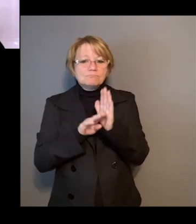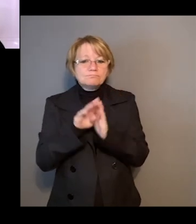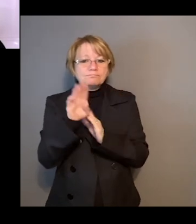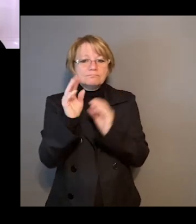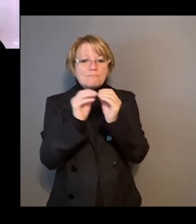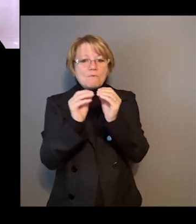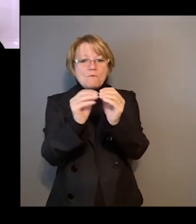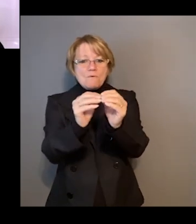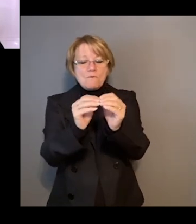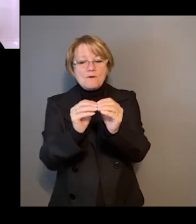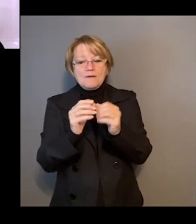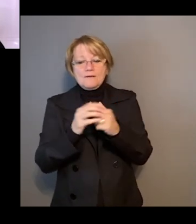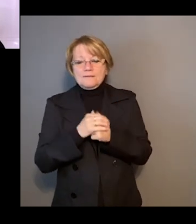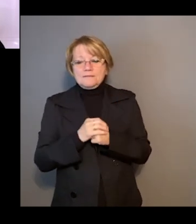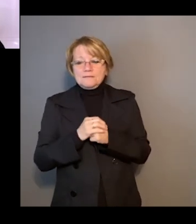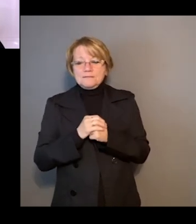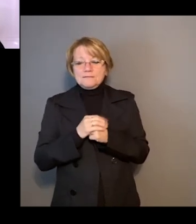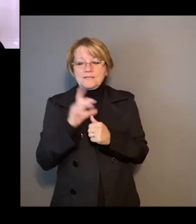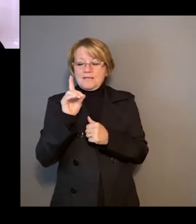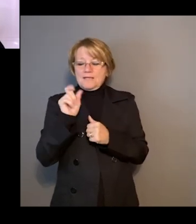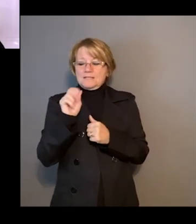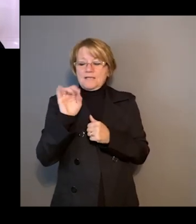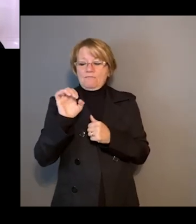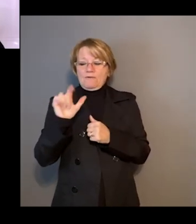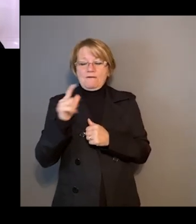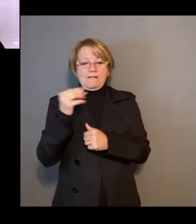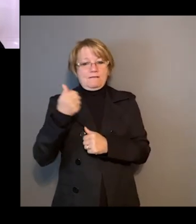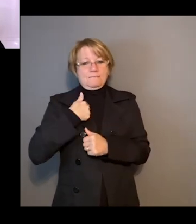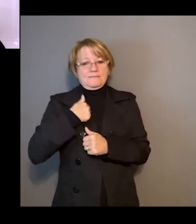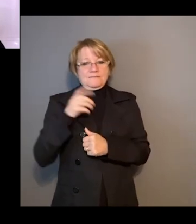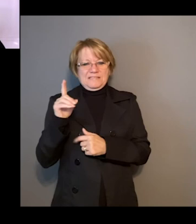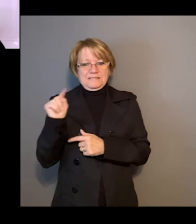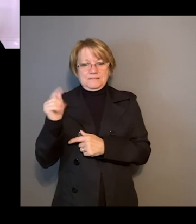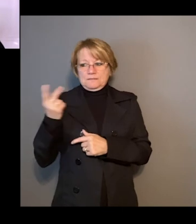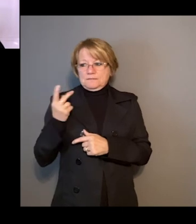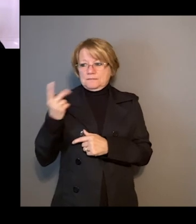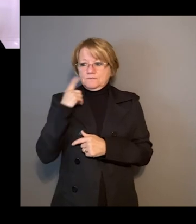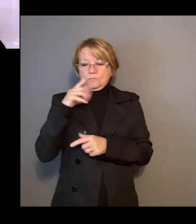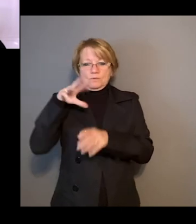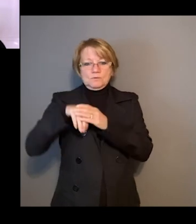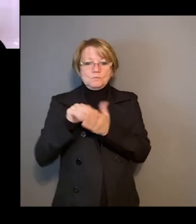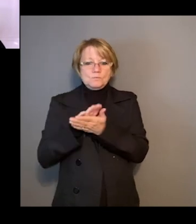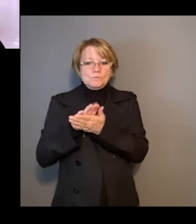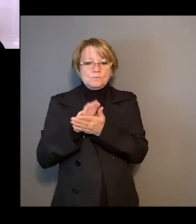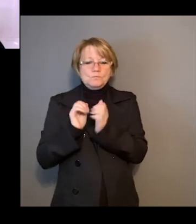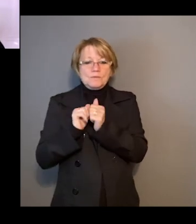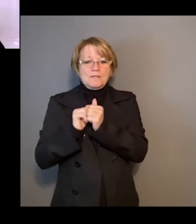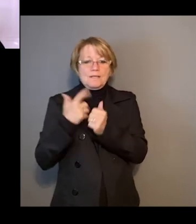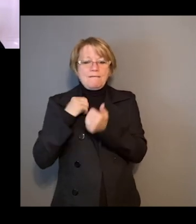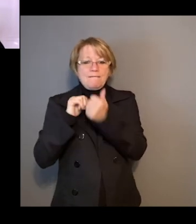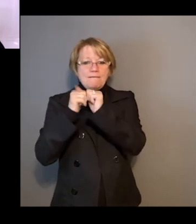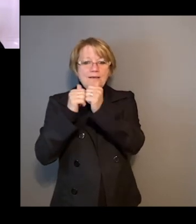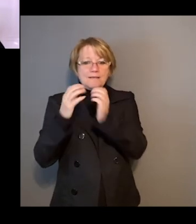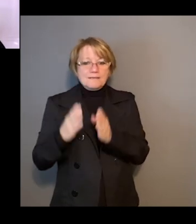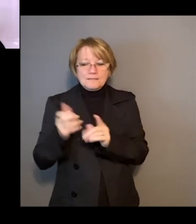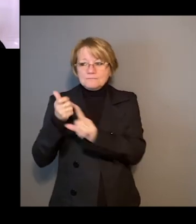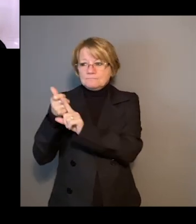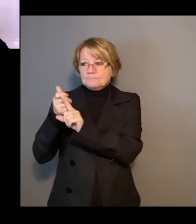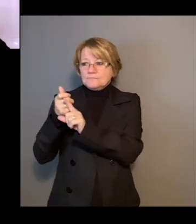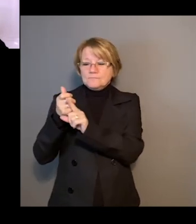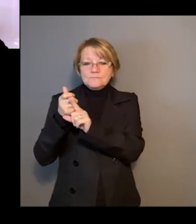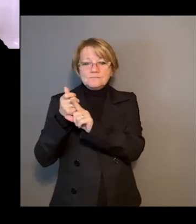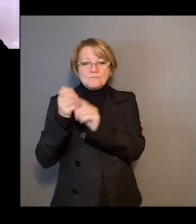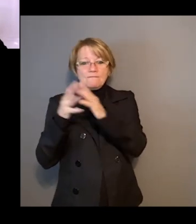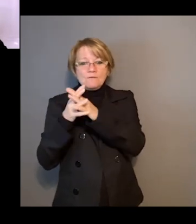So we were athletes and played in the JUCO level. And he was a football player, I was a basketball player, but all the things that a lot